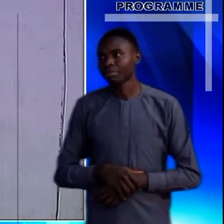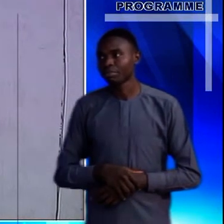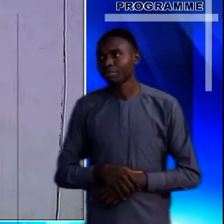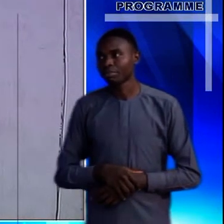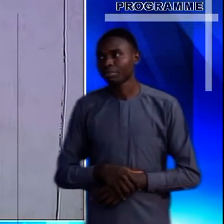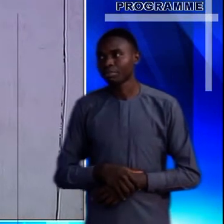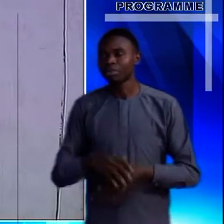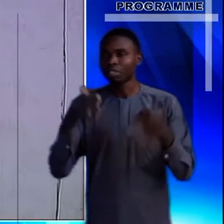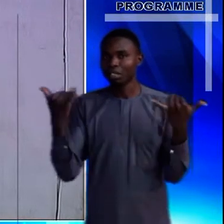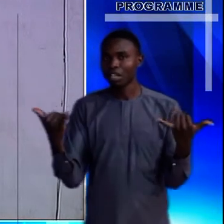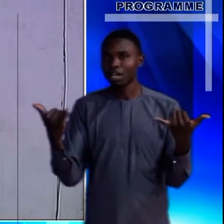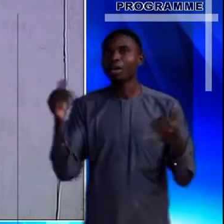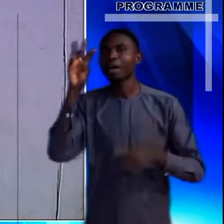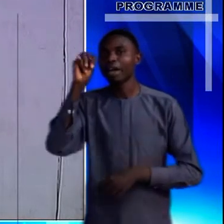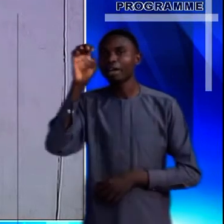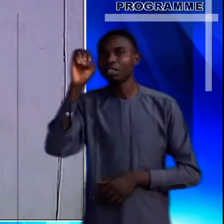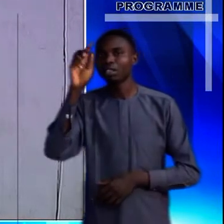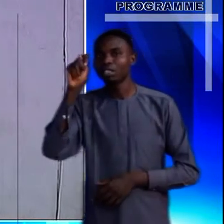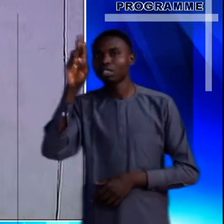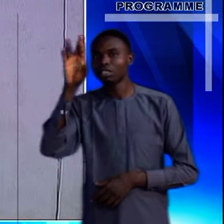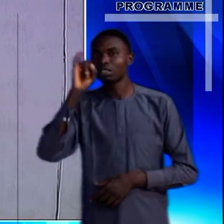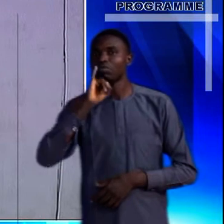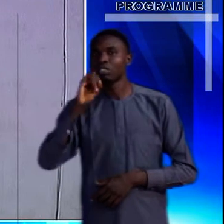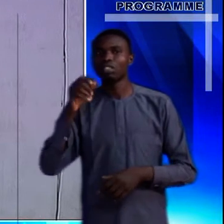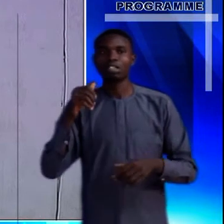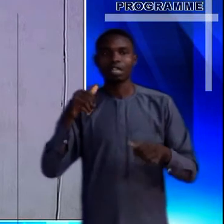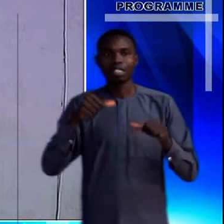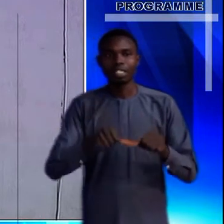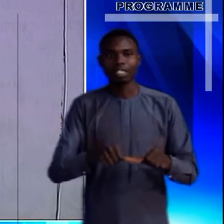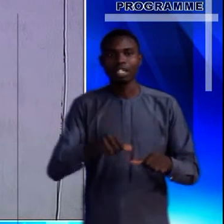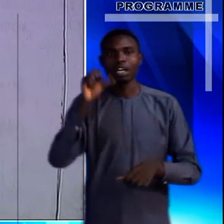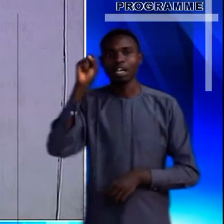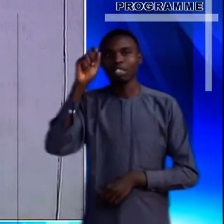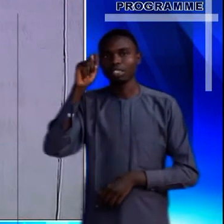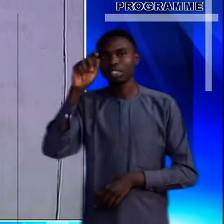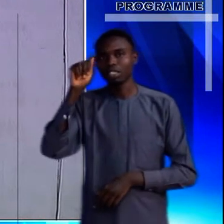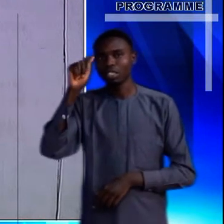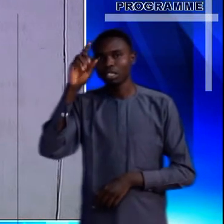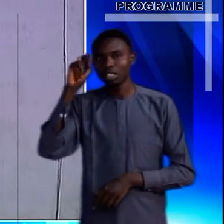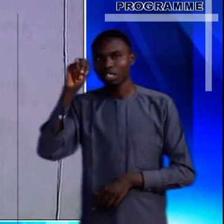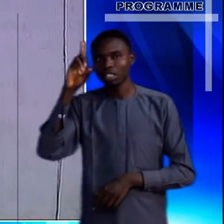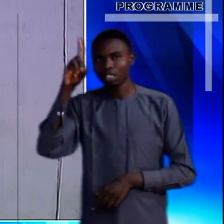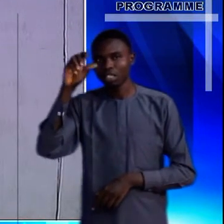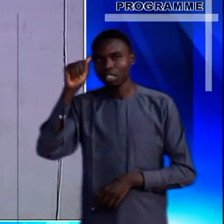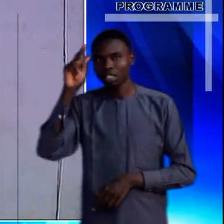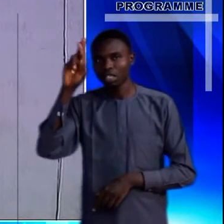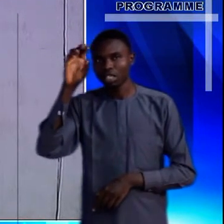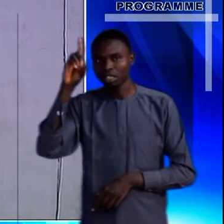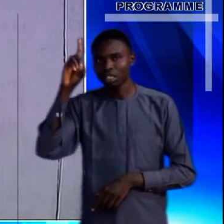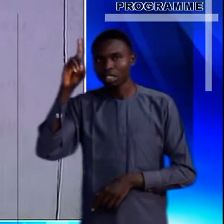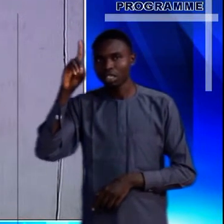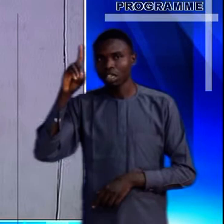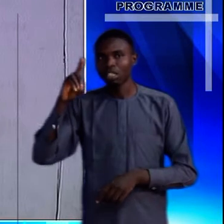our standard unit, or we call System International Unit of measuring length. So after meter,